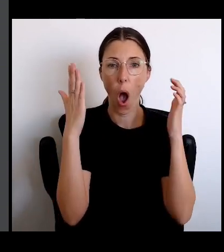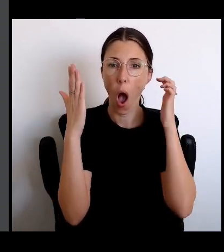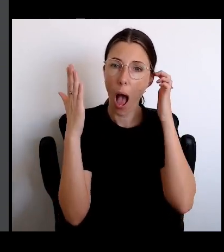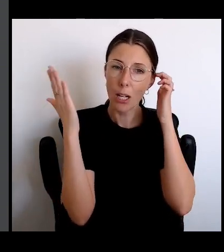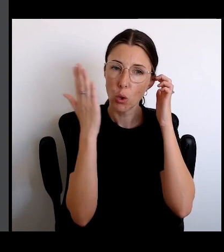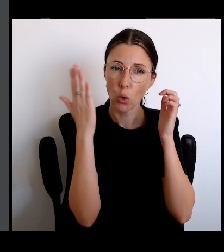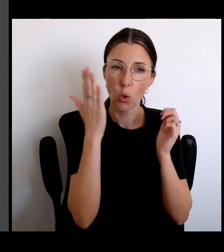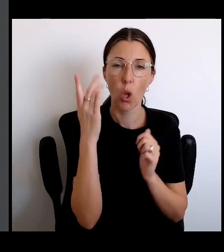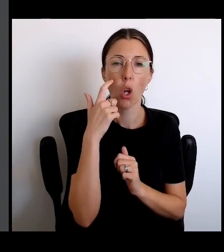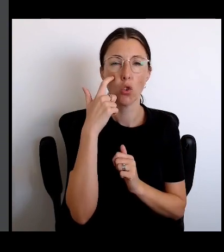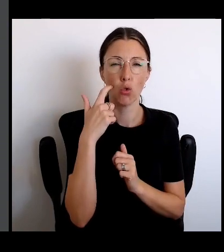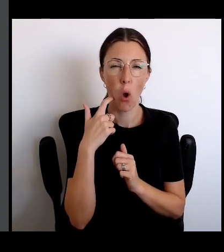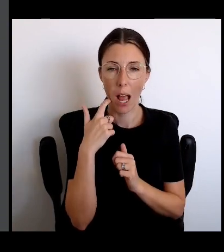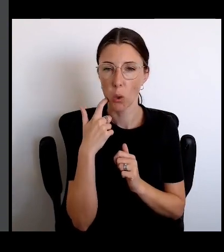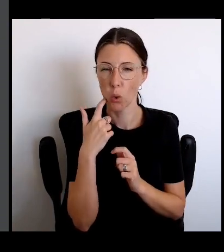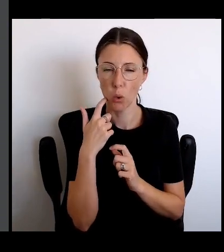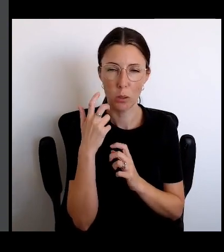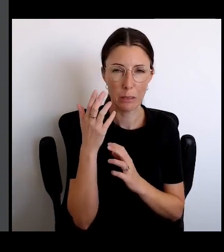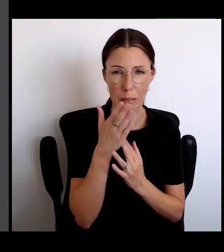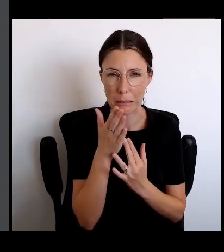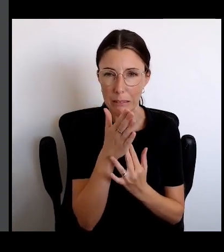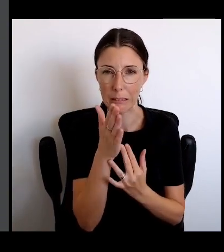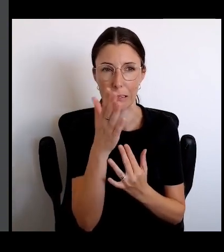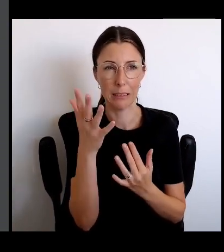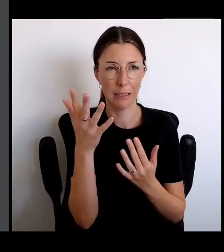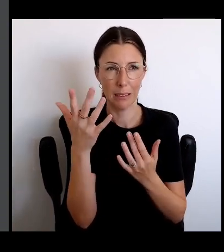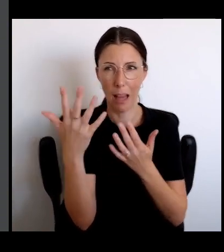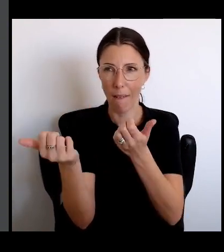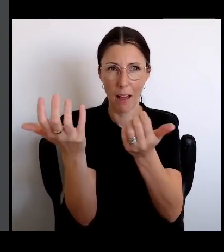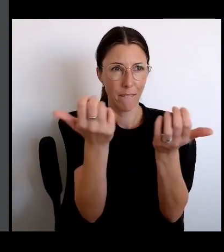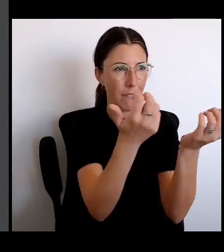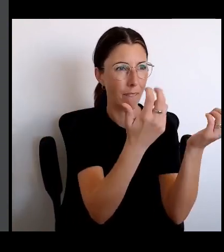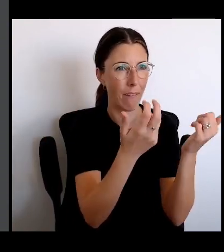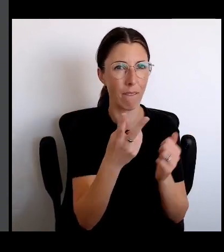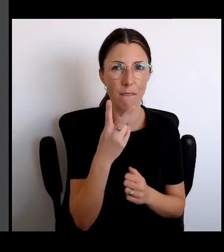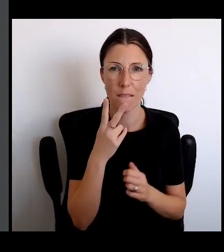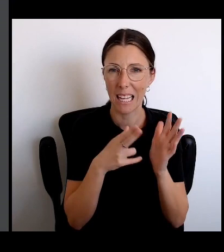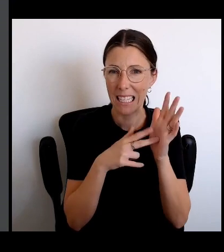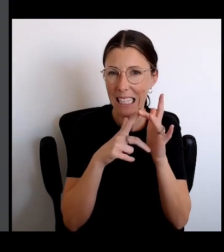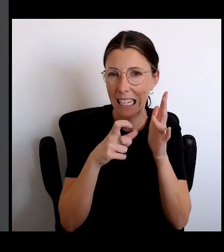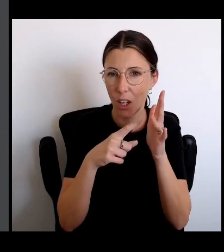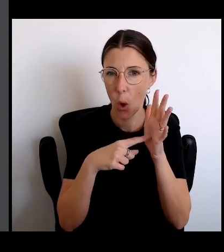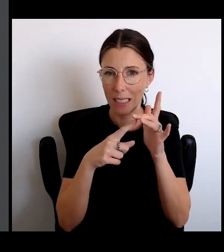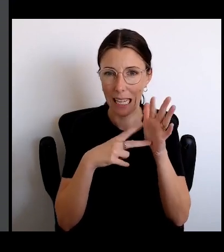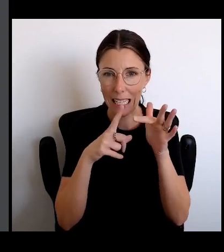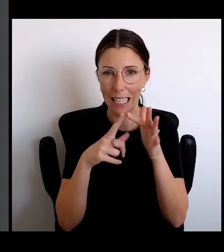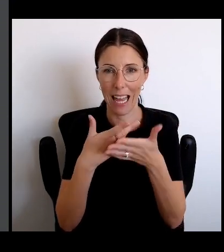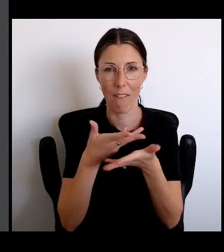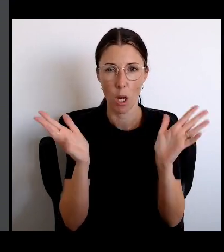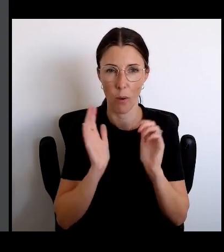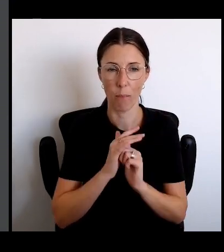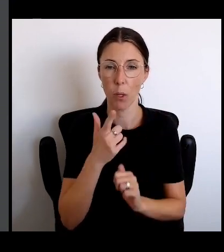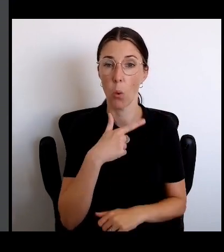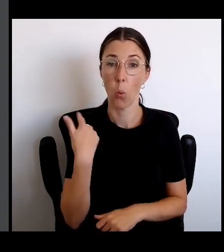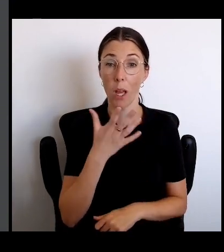to navigate the nicotine-filled frontier that they indeed were finding themselves in. And we wanted to understand